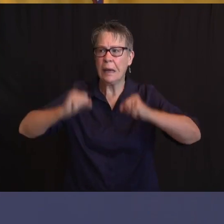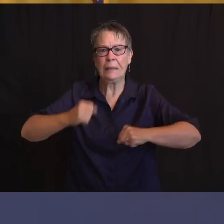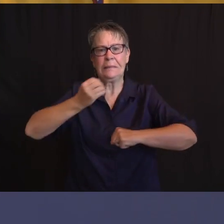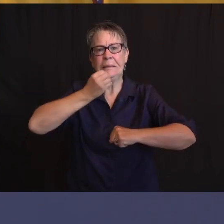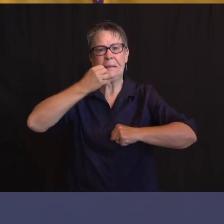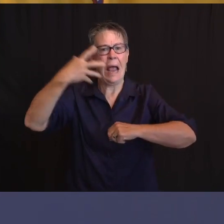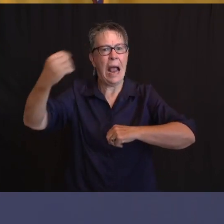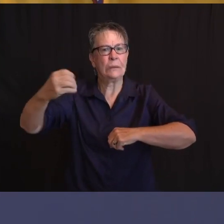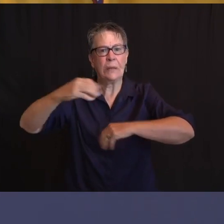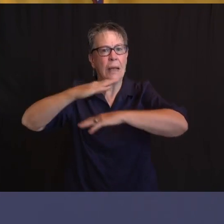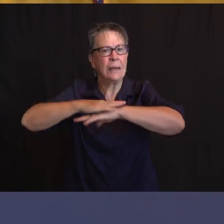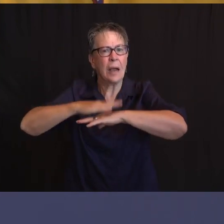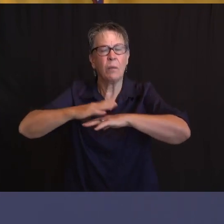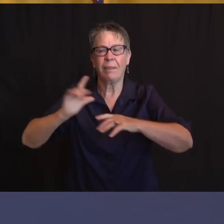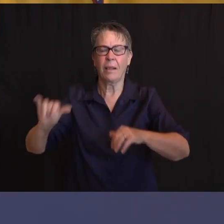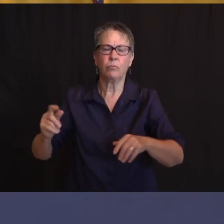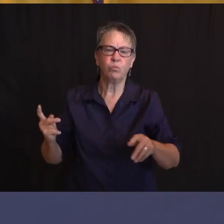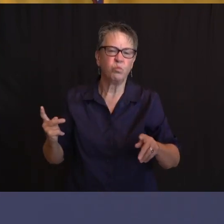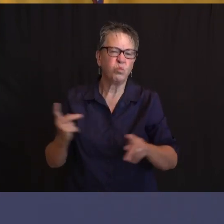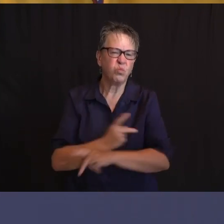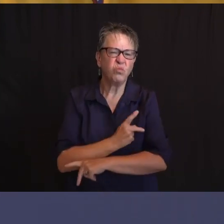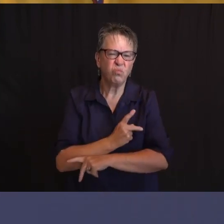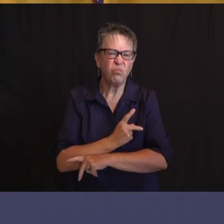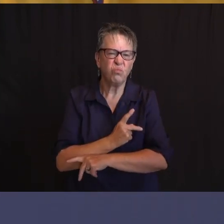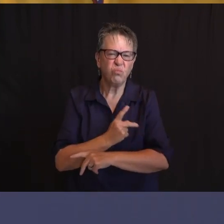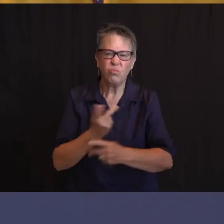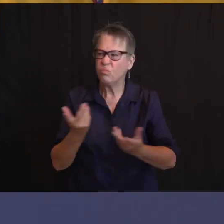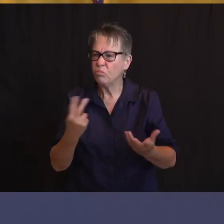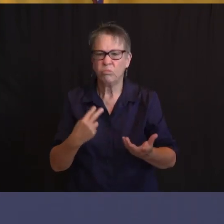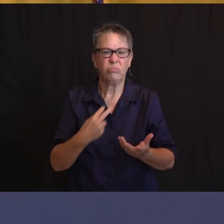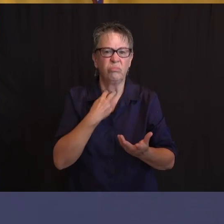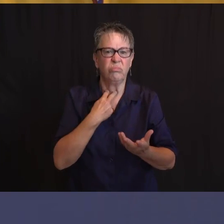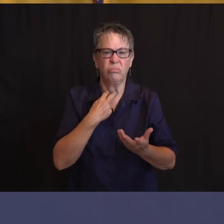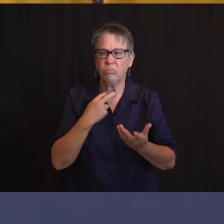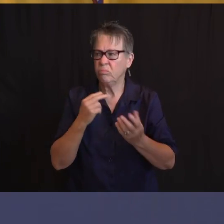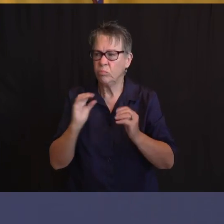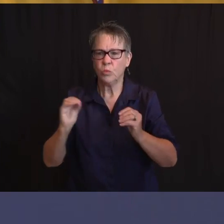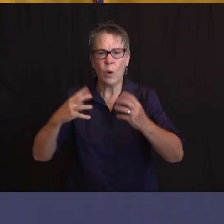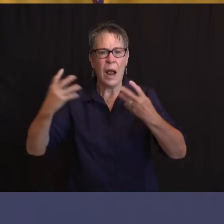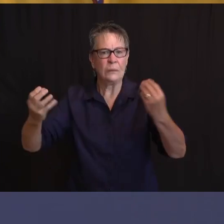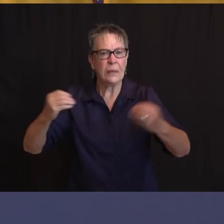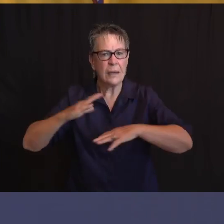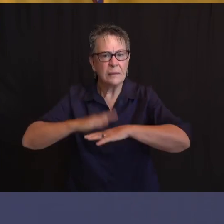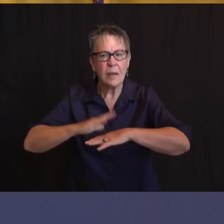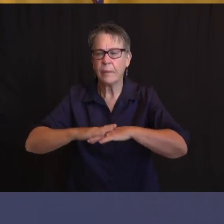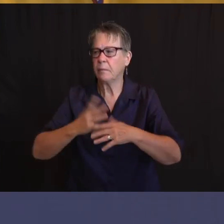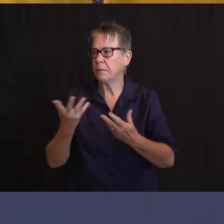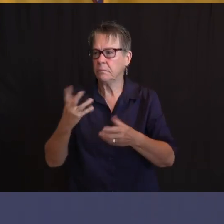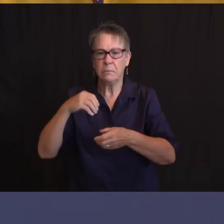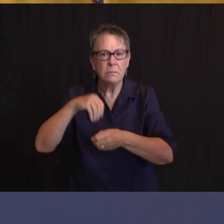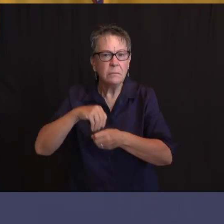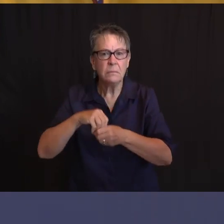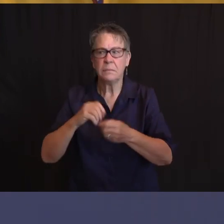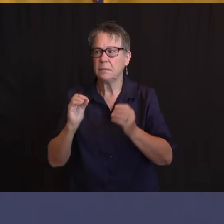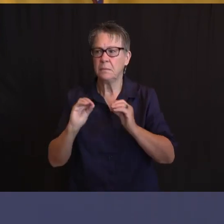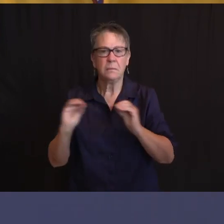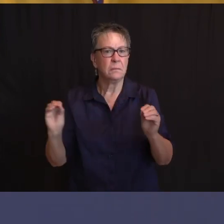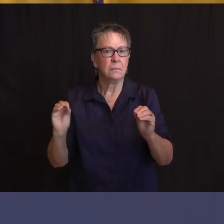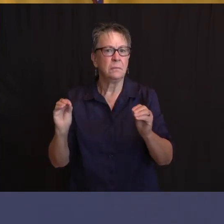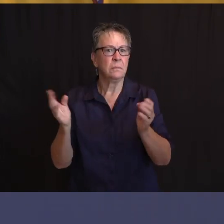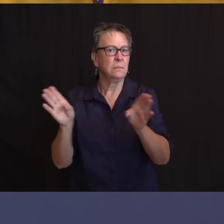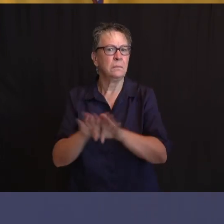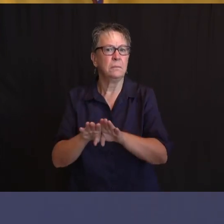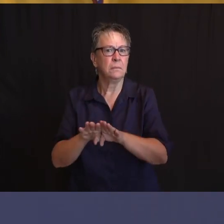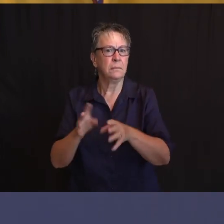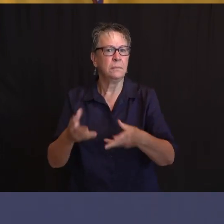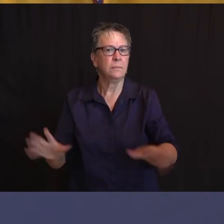mentioned, Avenue. It's not like the Lakeside Diner where I've seen the pictures and you can dine outdoors. And so, folks, it's got to be,